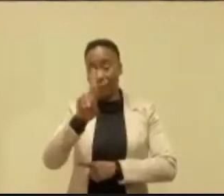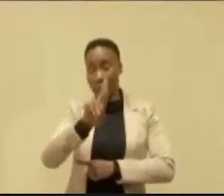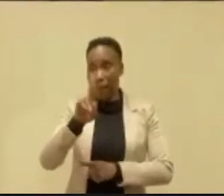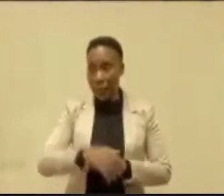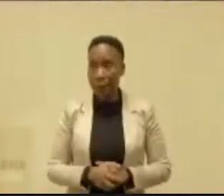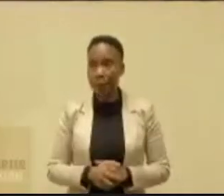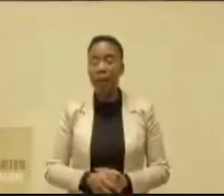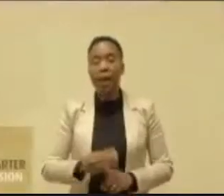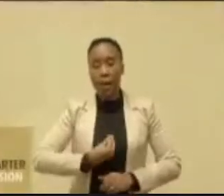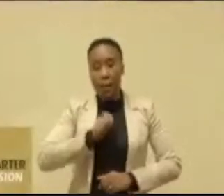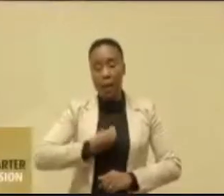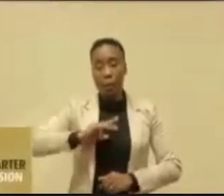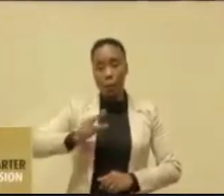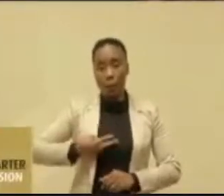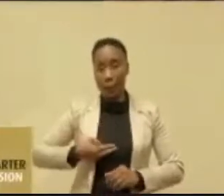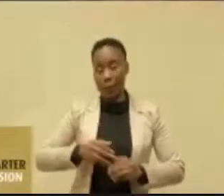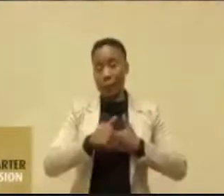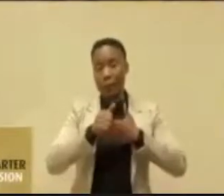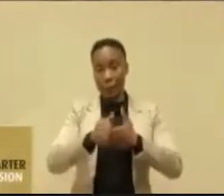um